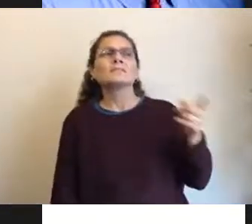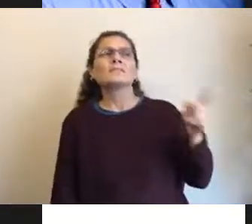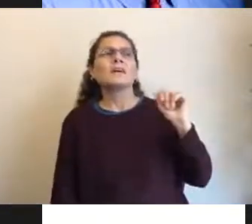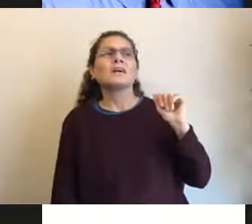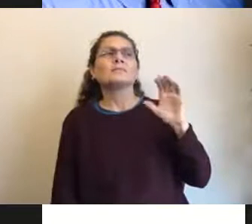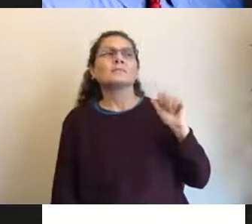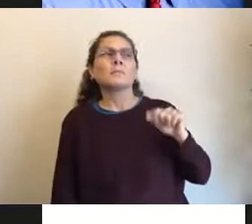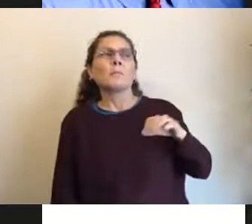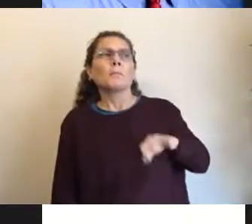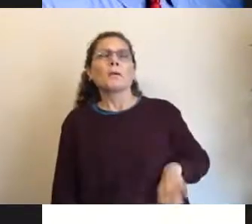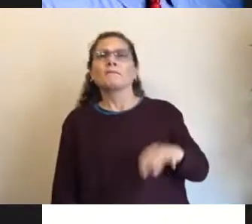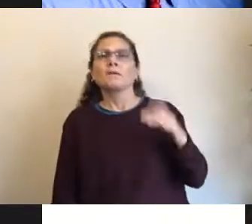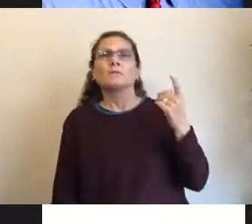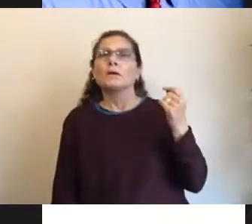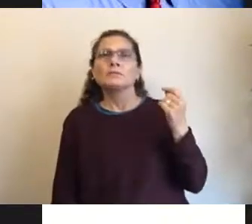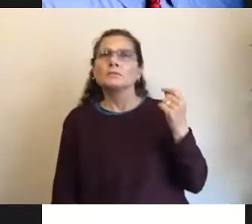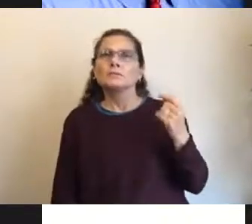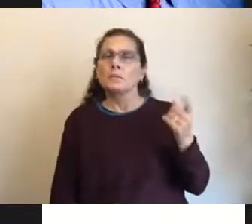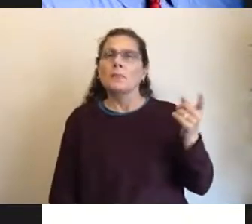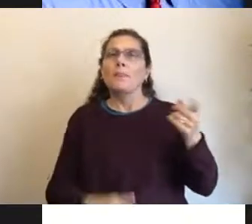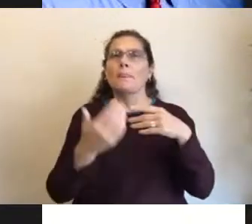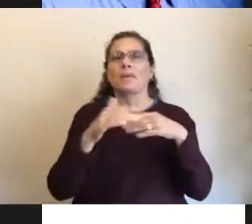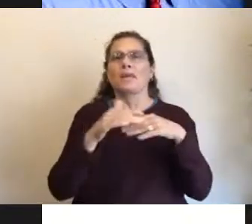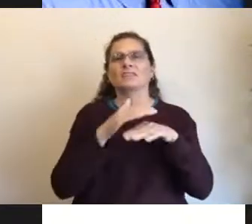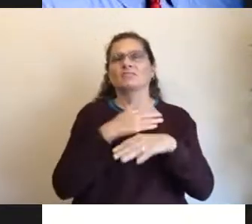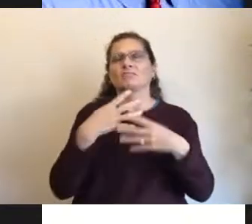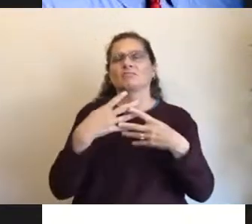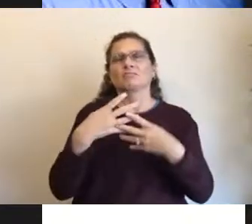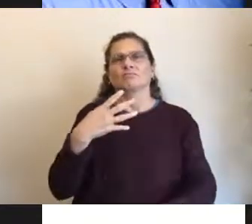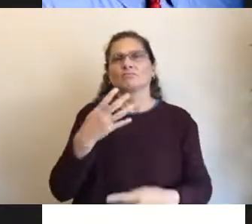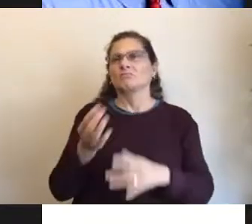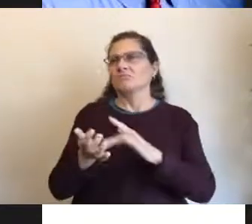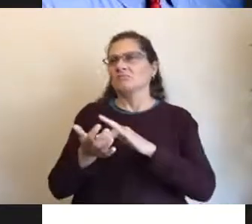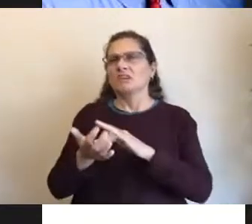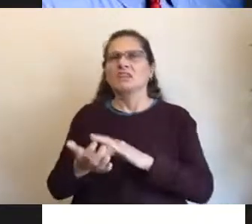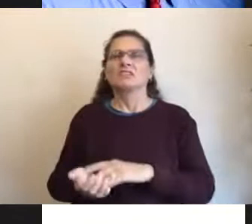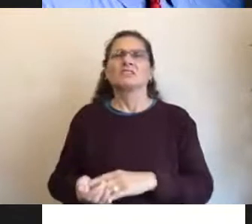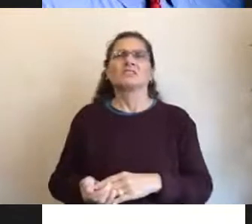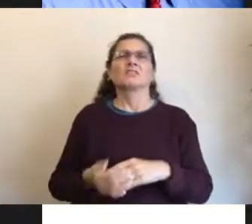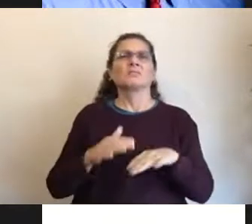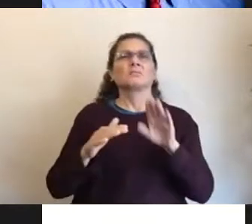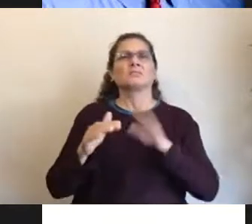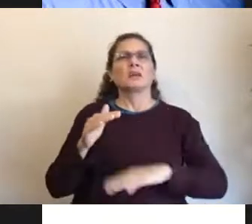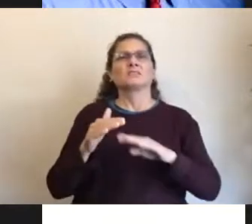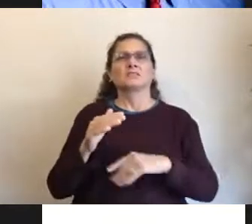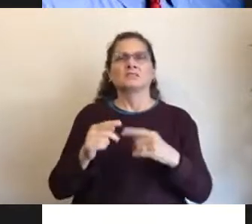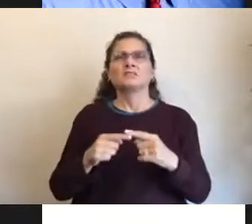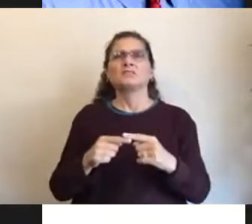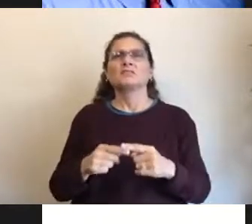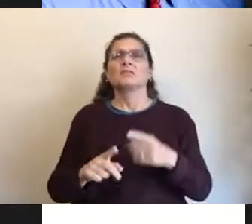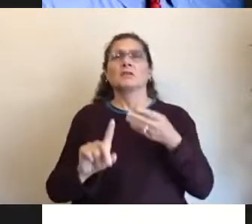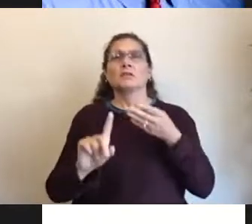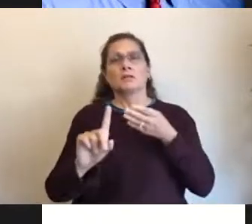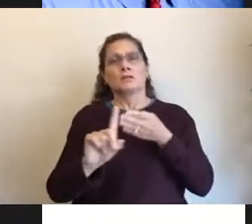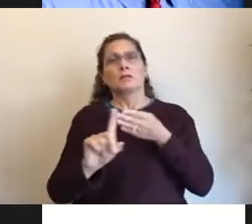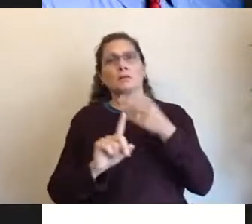have access to all the medical essential benefits, seeing your primary care doctor, seeing a specialist.